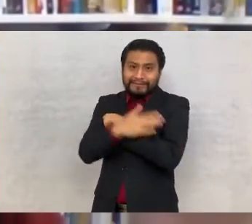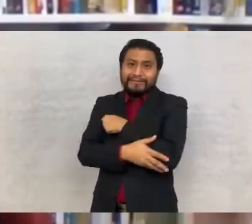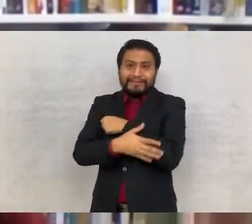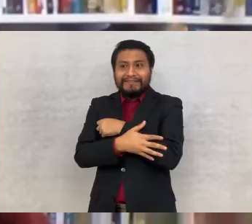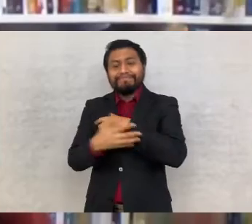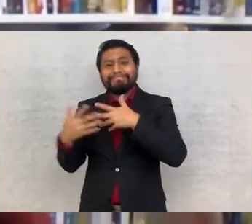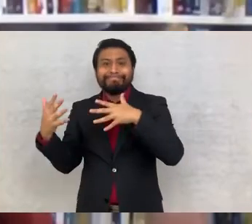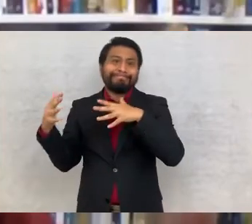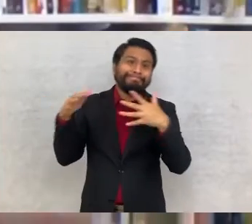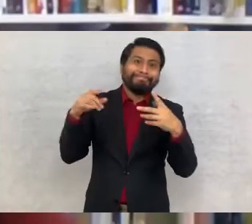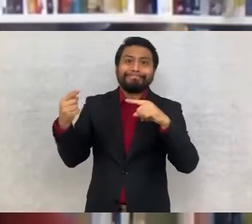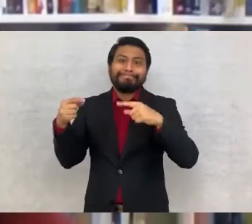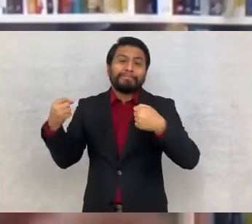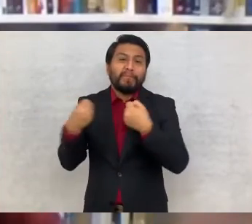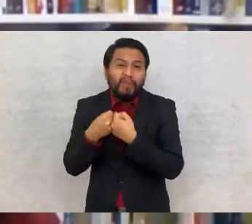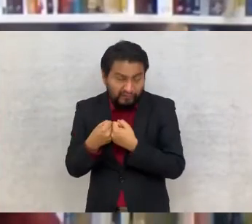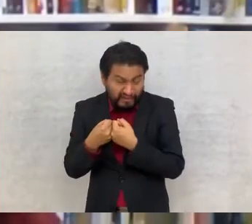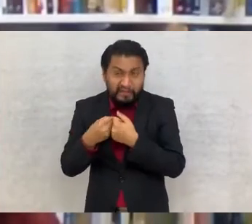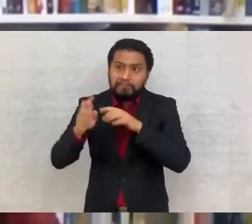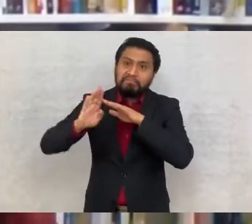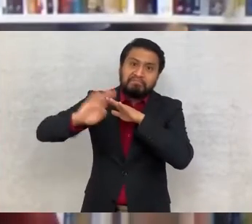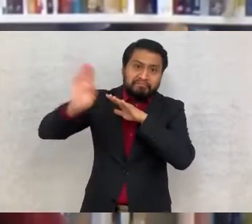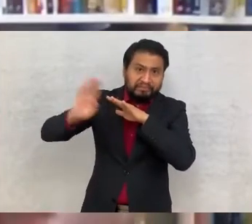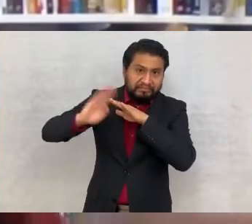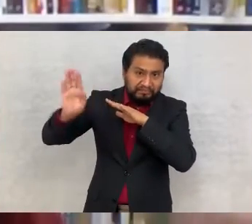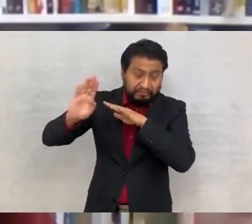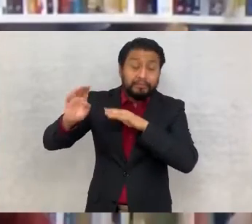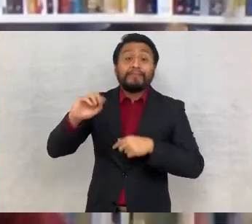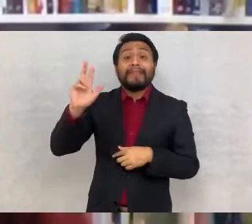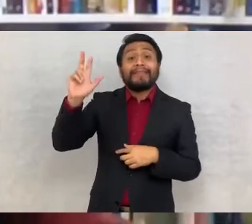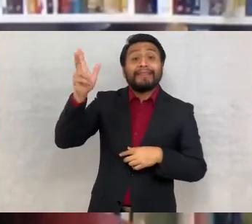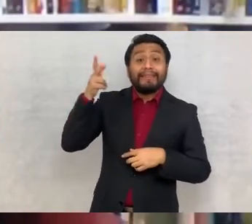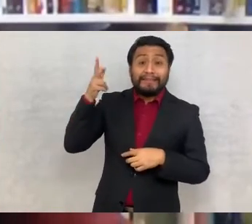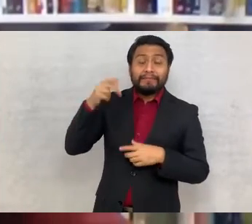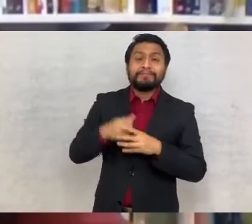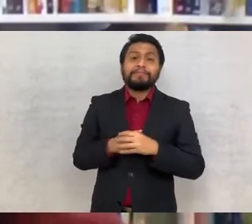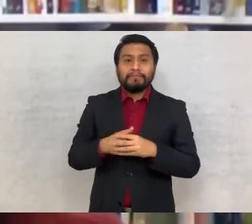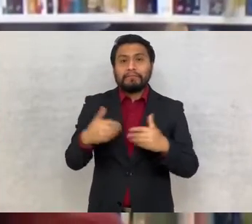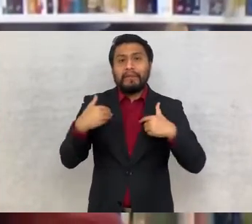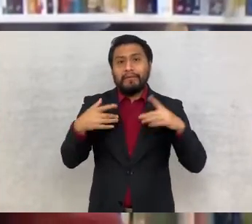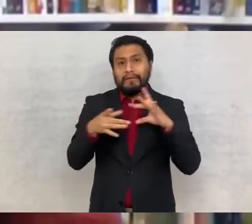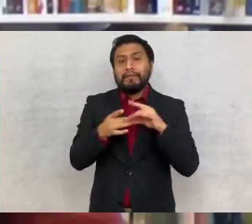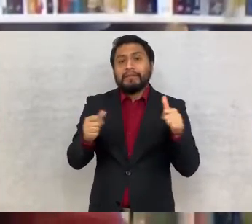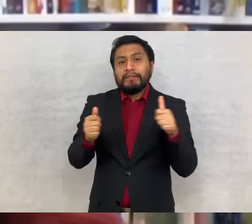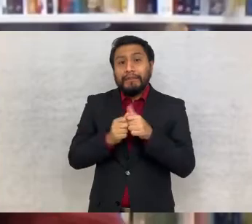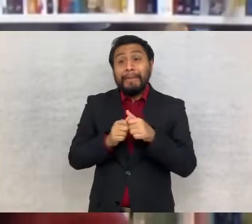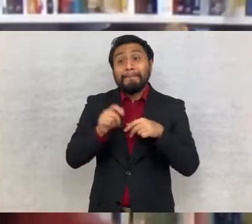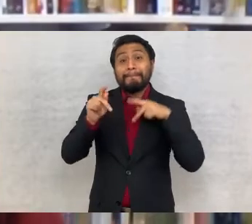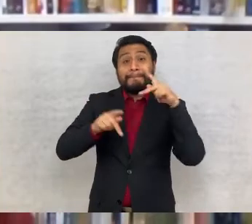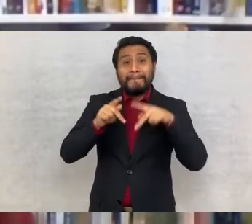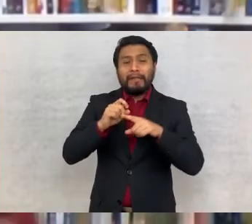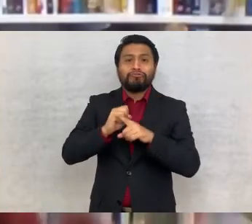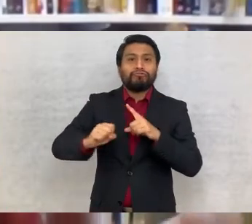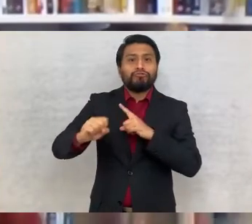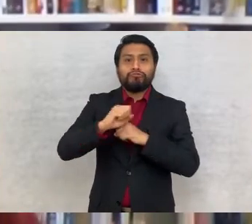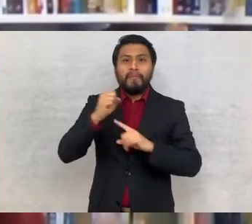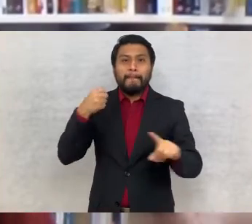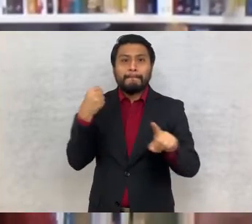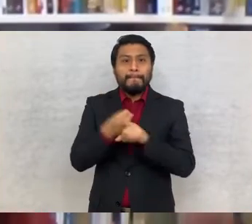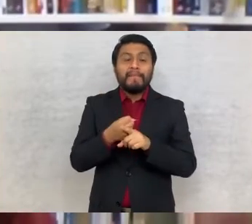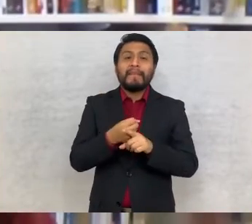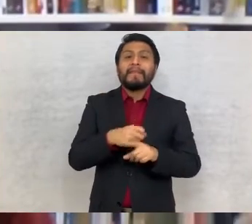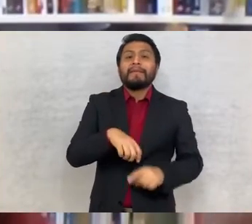internal conflicts and the threat of undesirable immigration. The third has to do with containing the